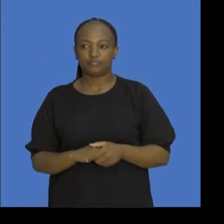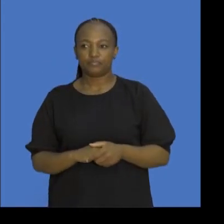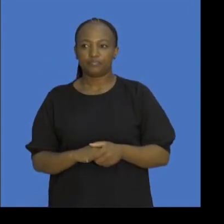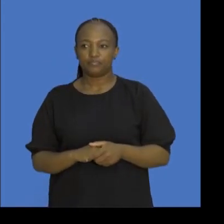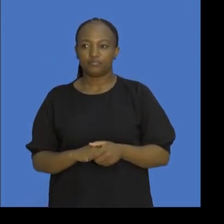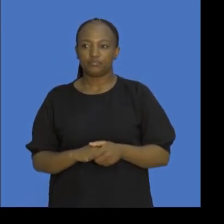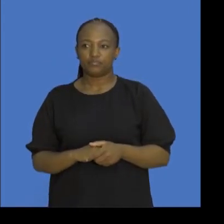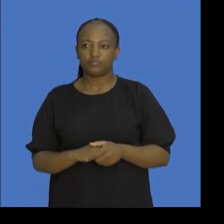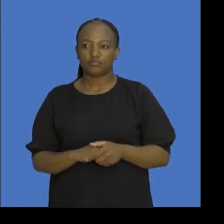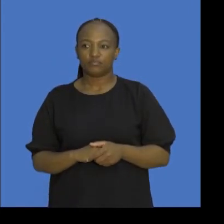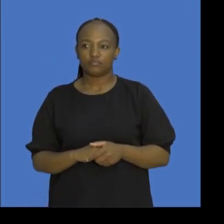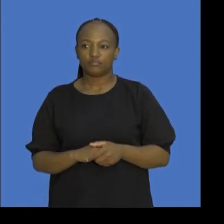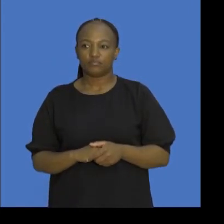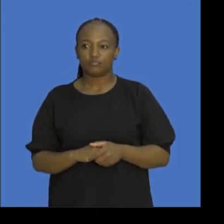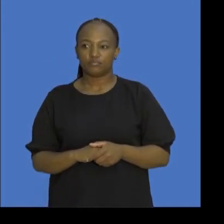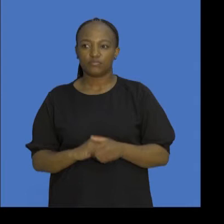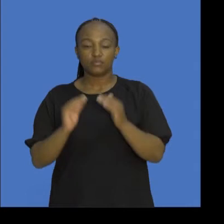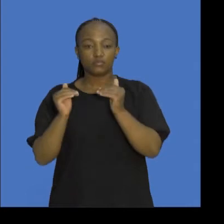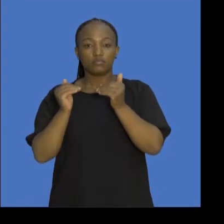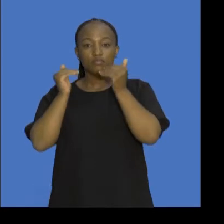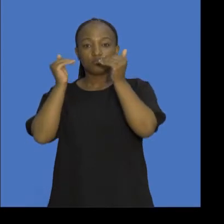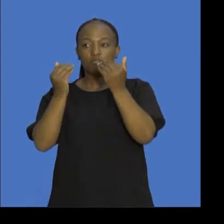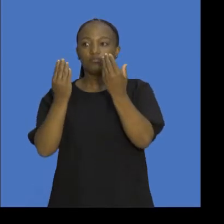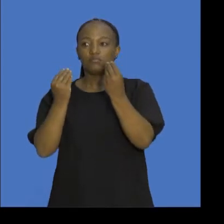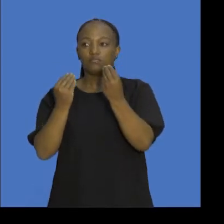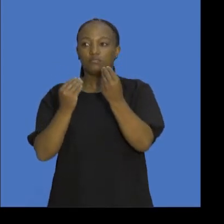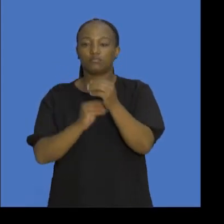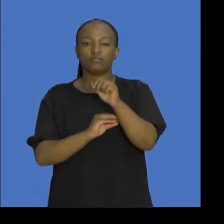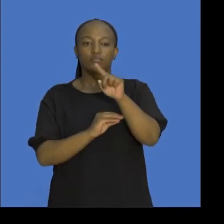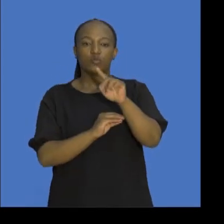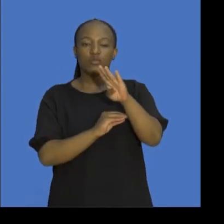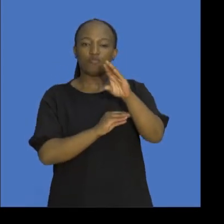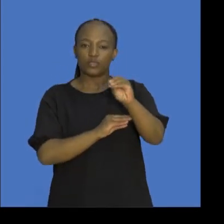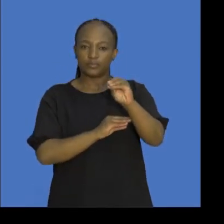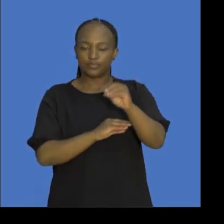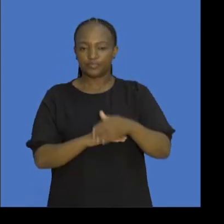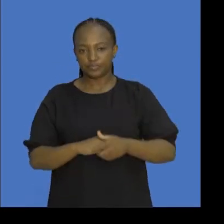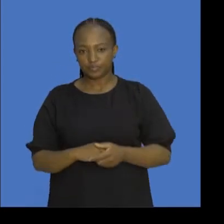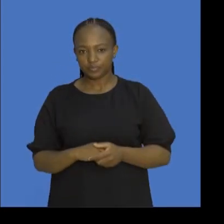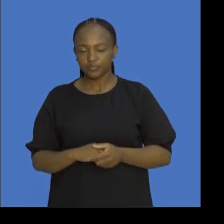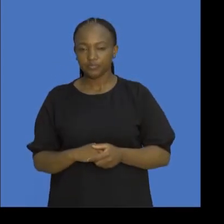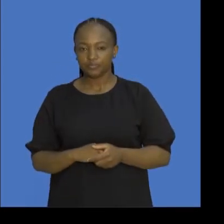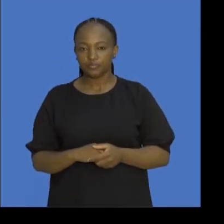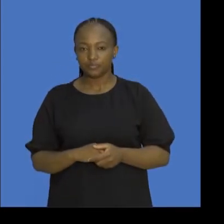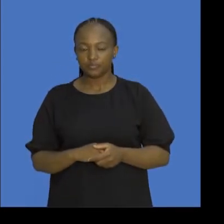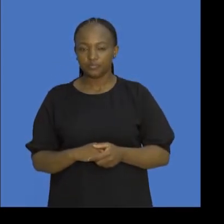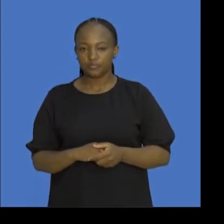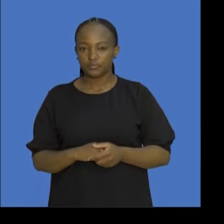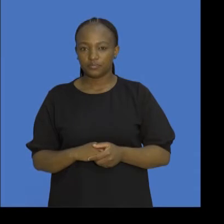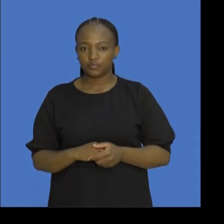And the highest is 140. I see 140 there.